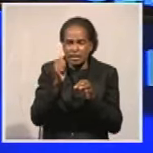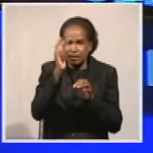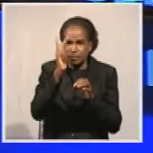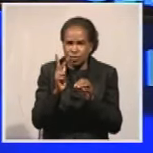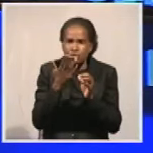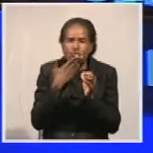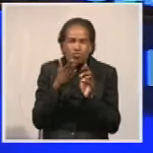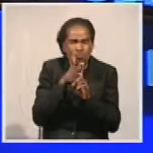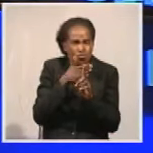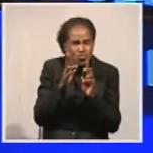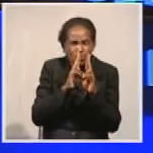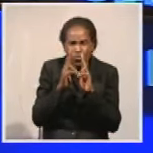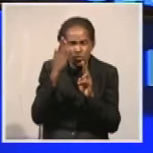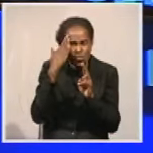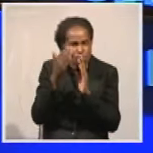negotiators.